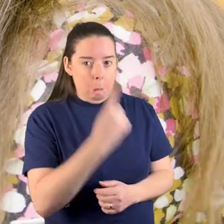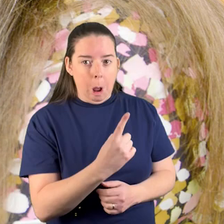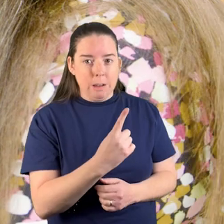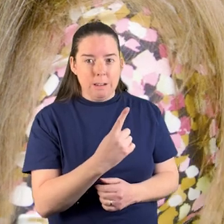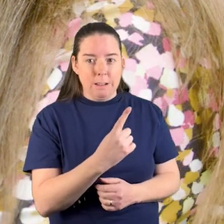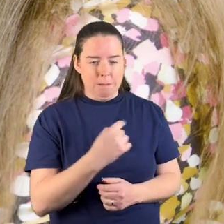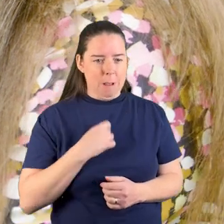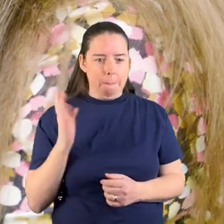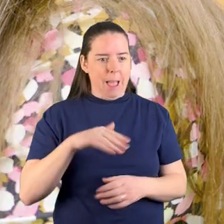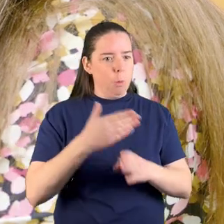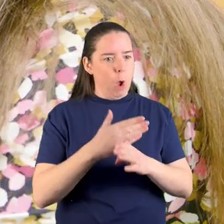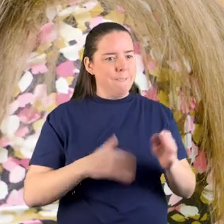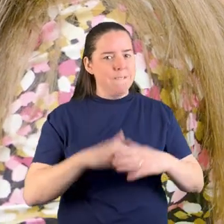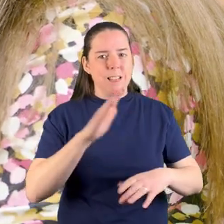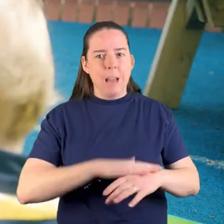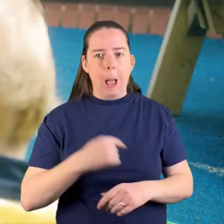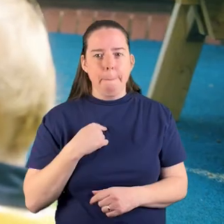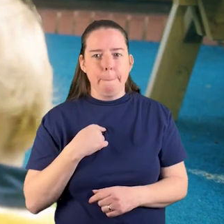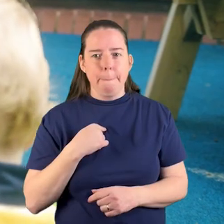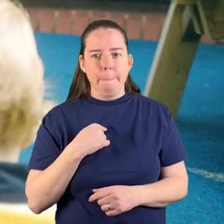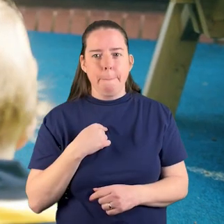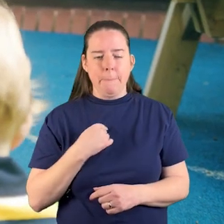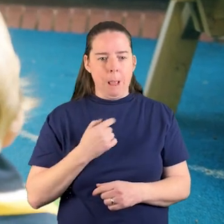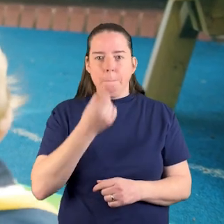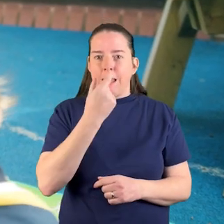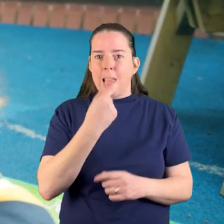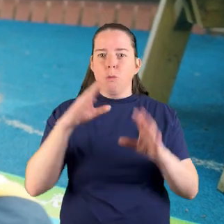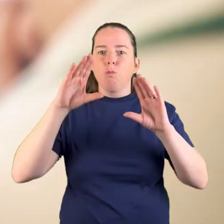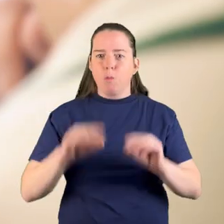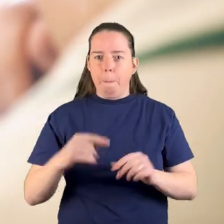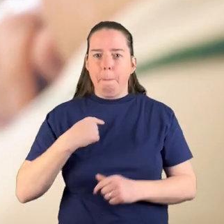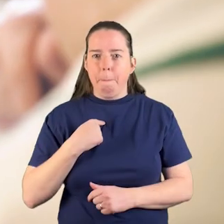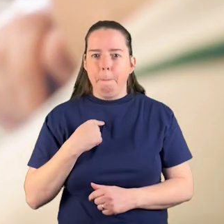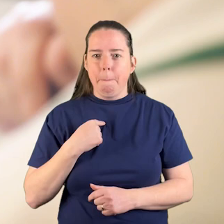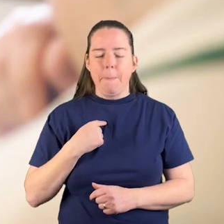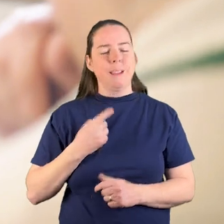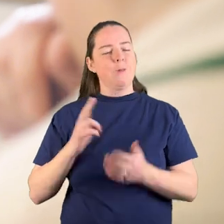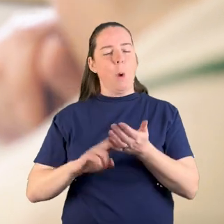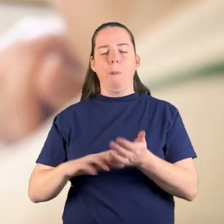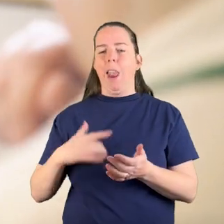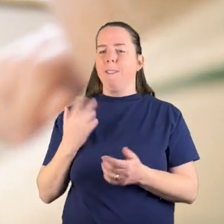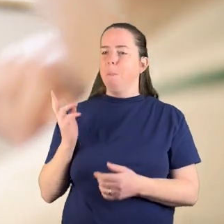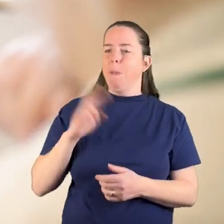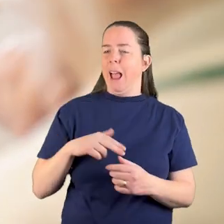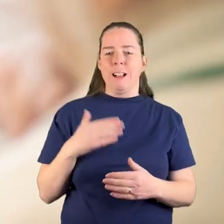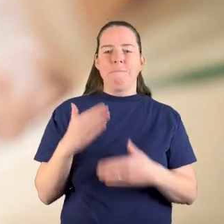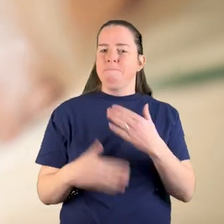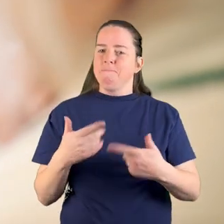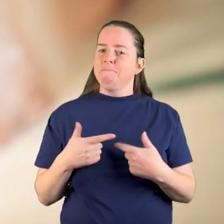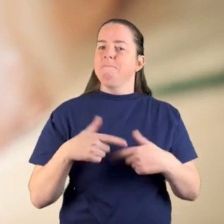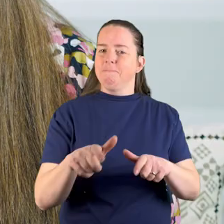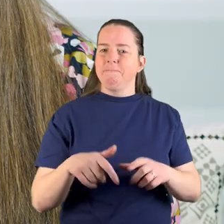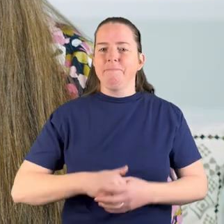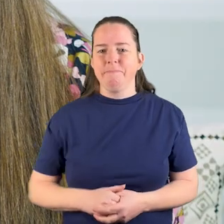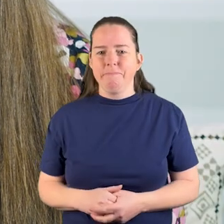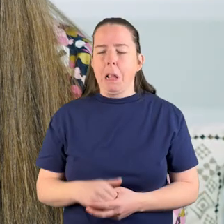I'm back at work full time. I'm off my medication and for me, normal life has resumed.